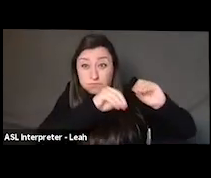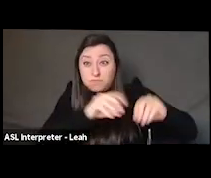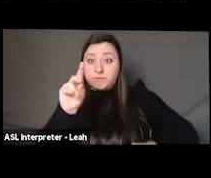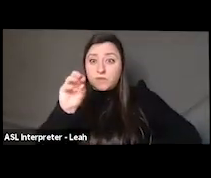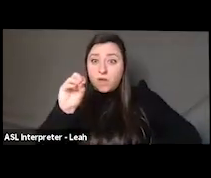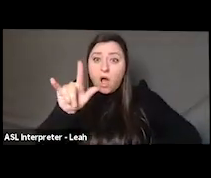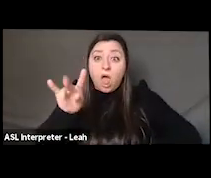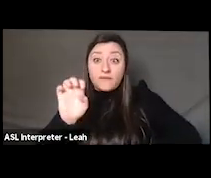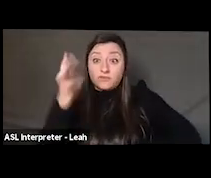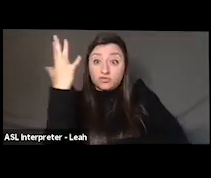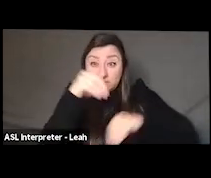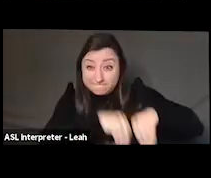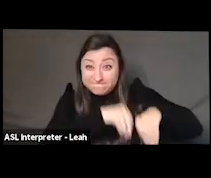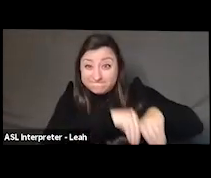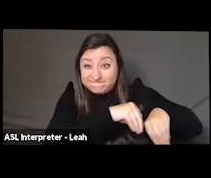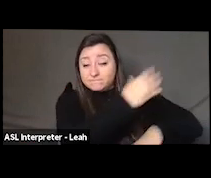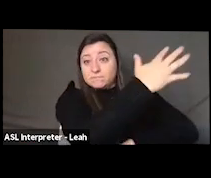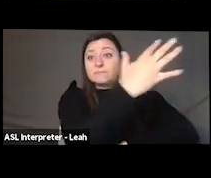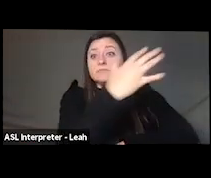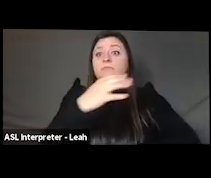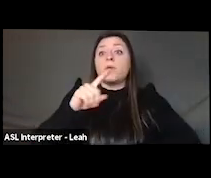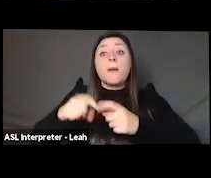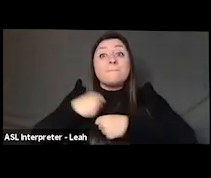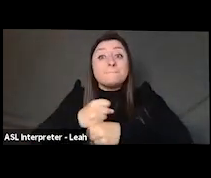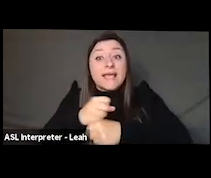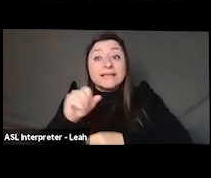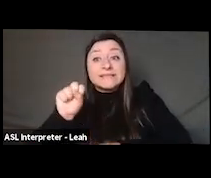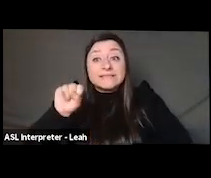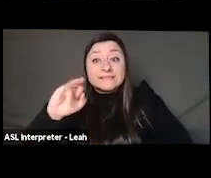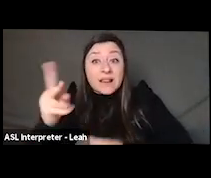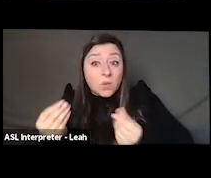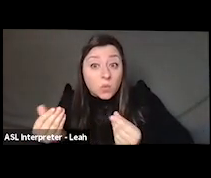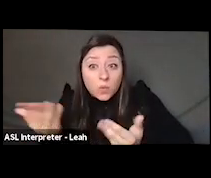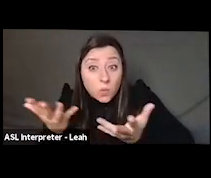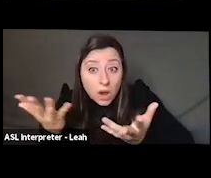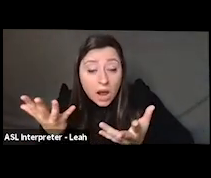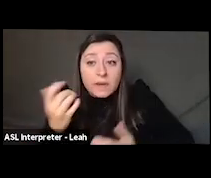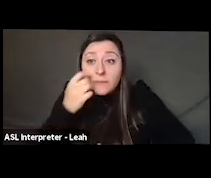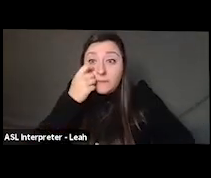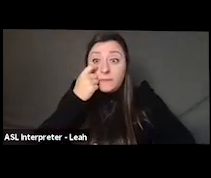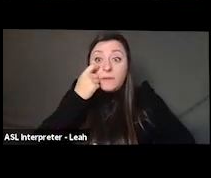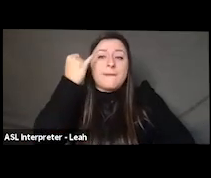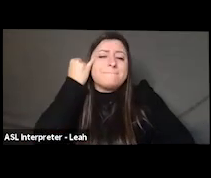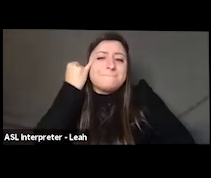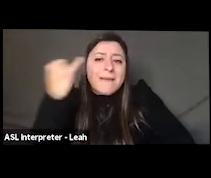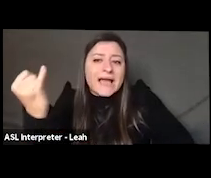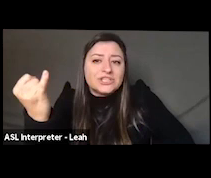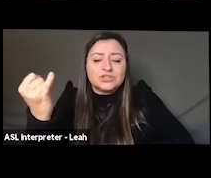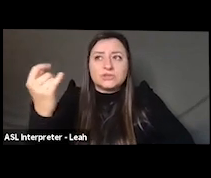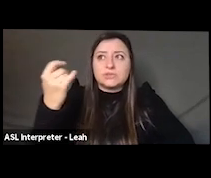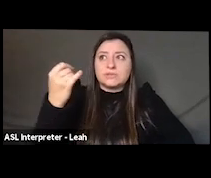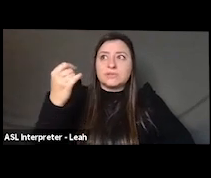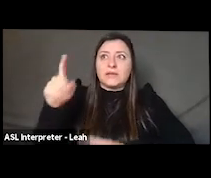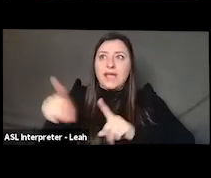their cereals. But to produce silk, you need to plant mulberry. Imagine that because, and as